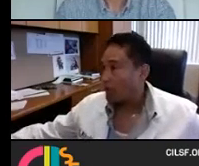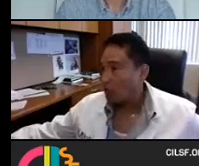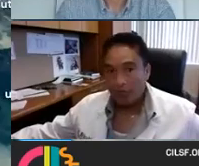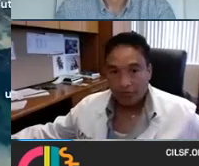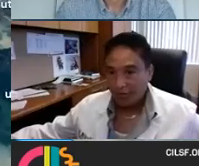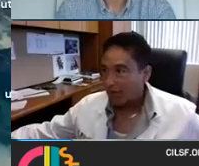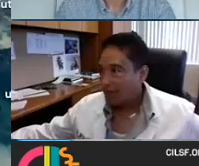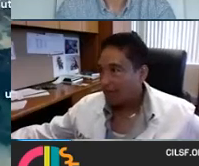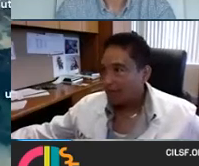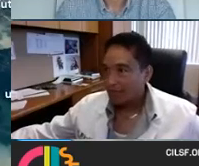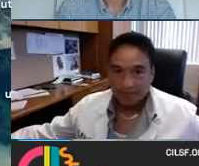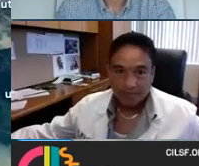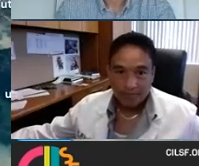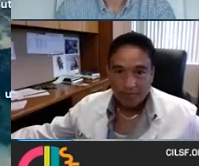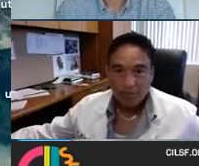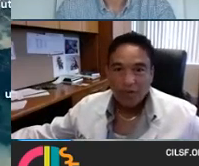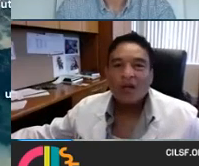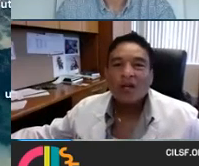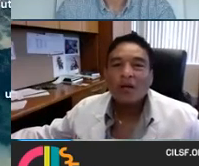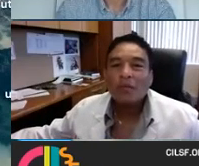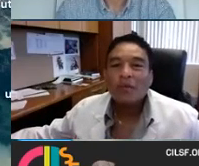interviewing. Oops.